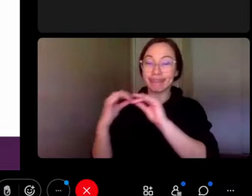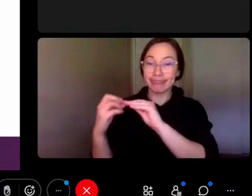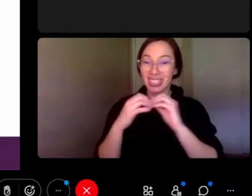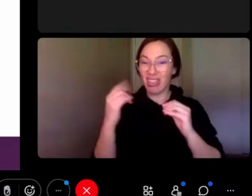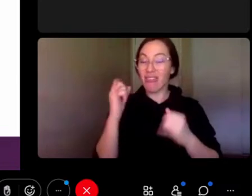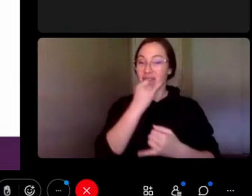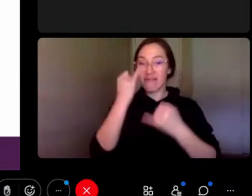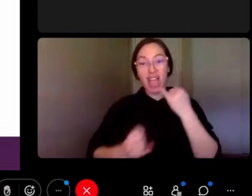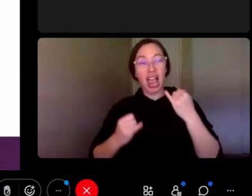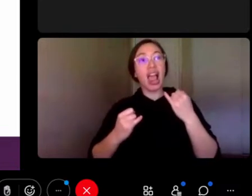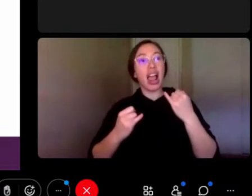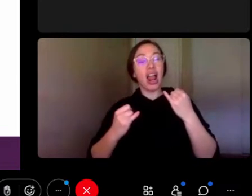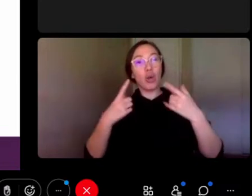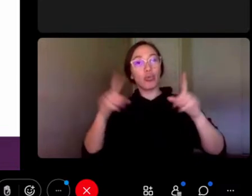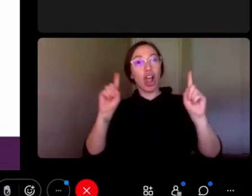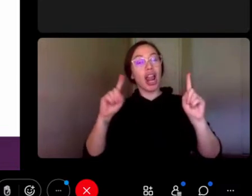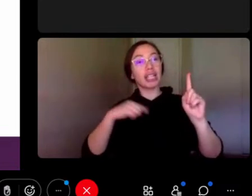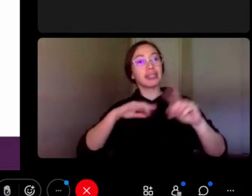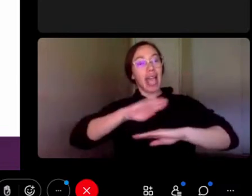I was very happy with.